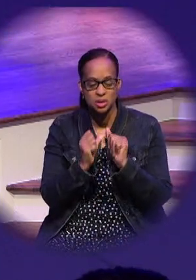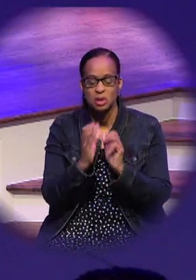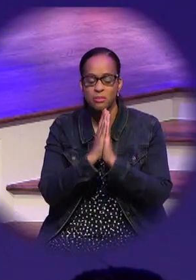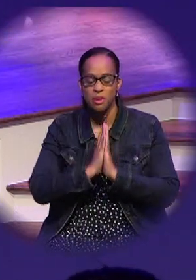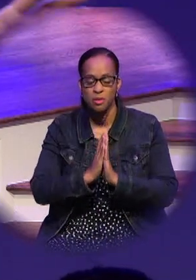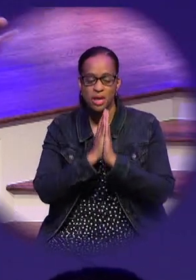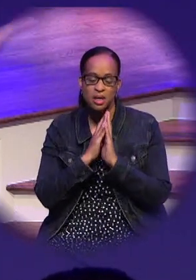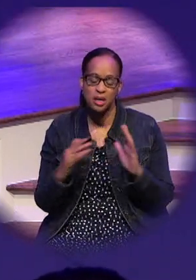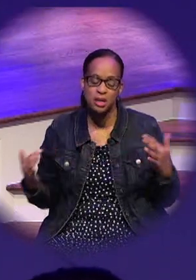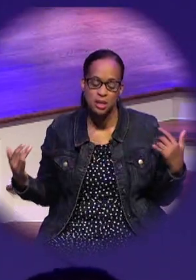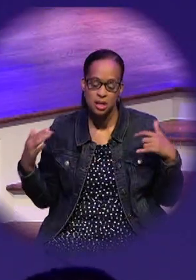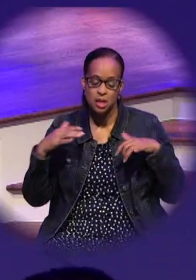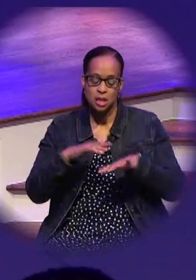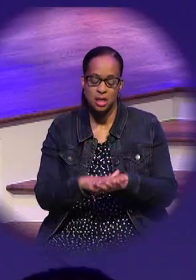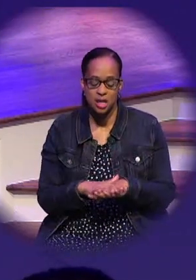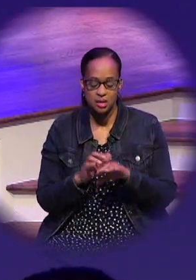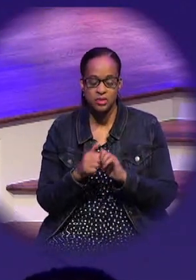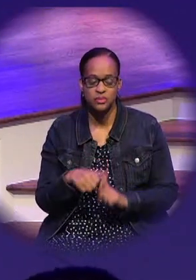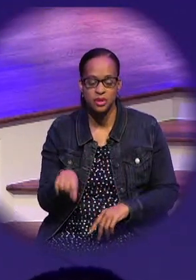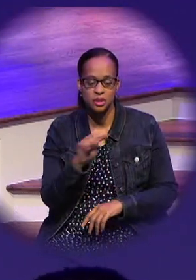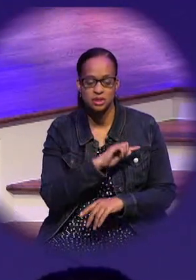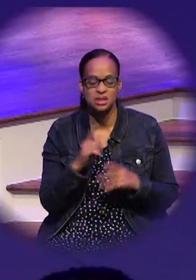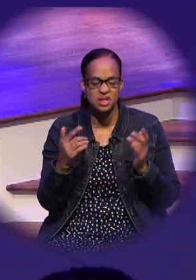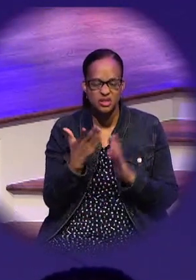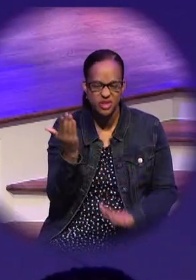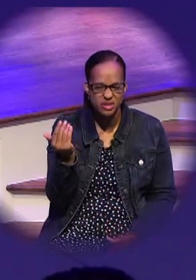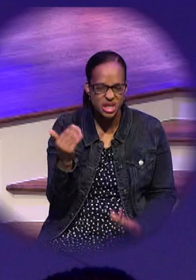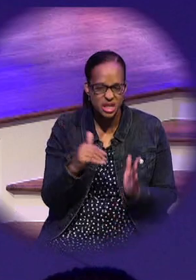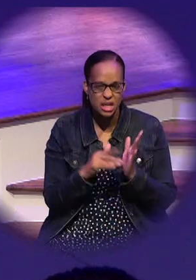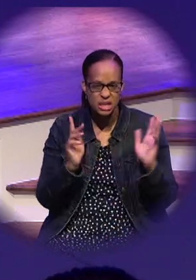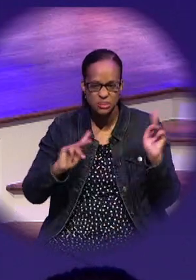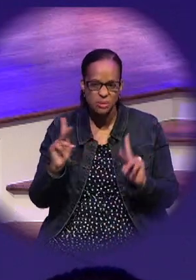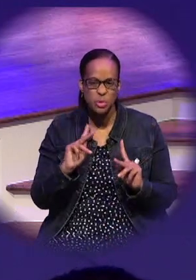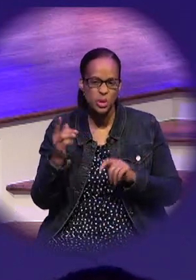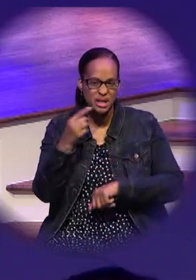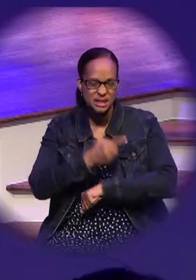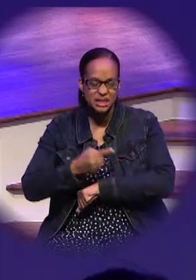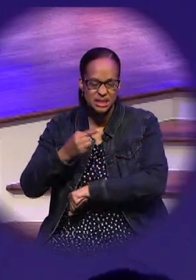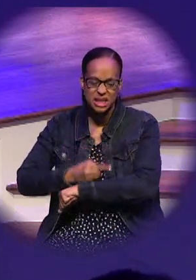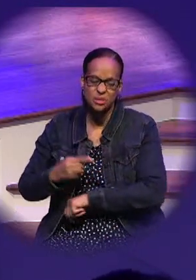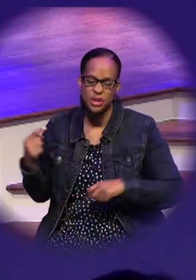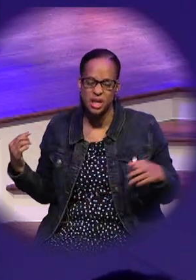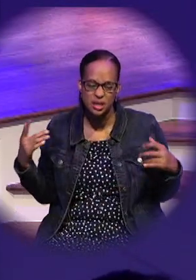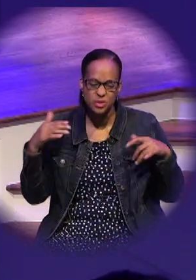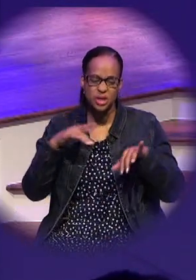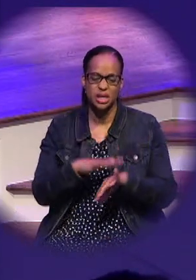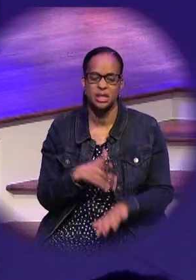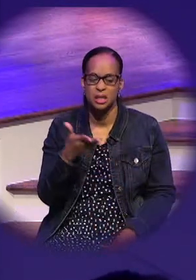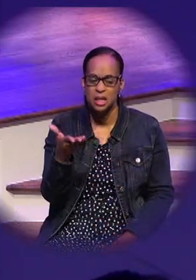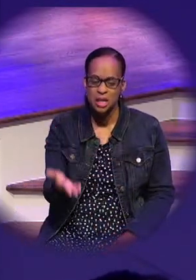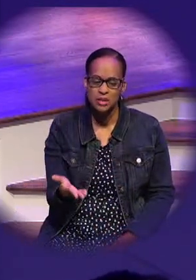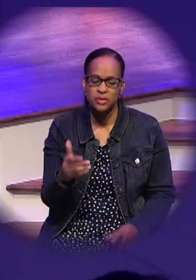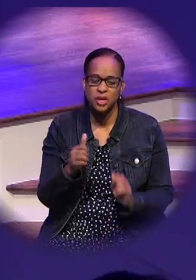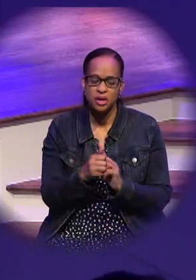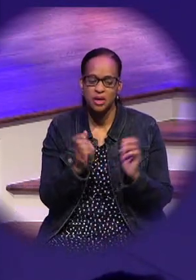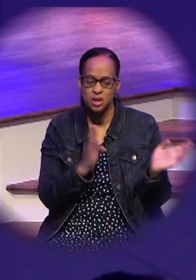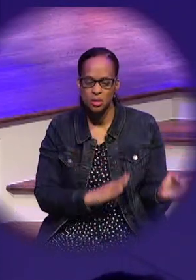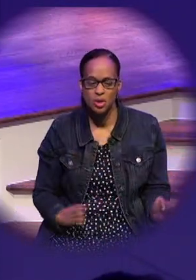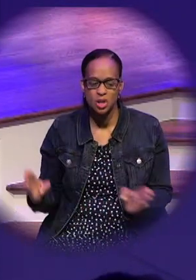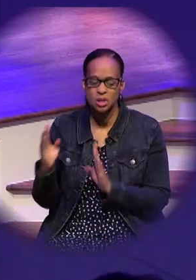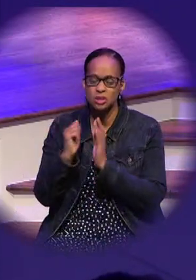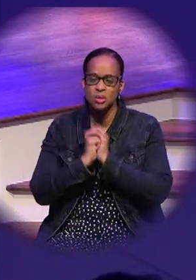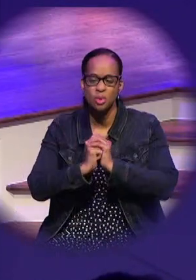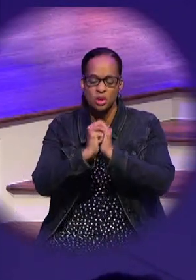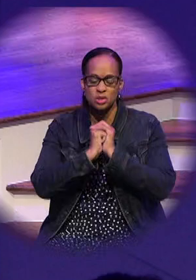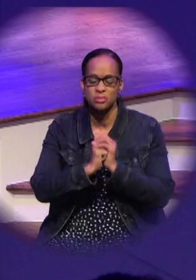and gather. At times, as many as 15,000 people a day were gathering there in order to